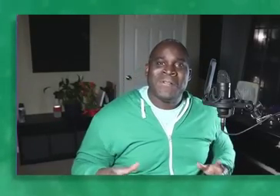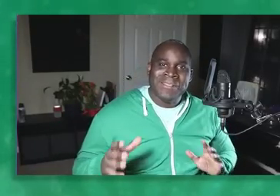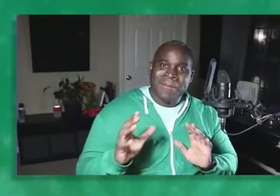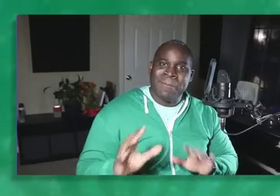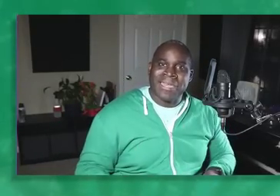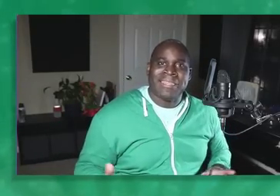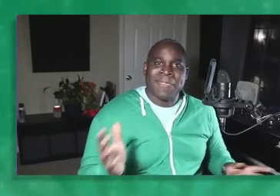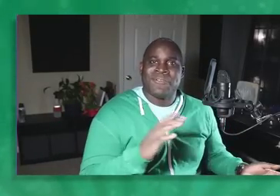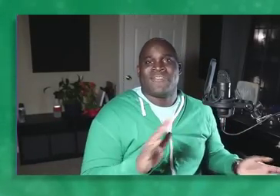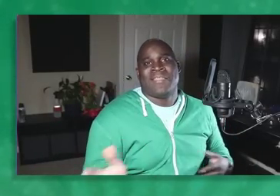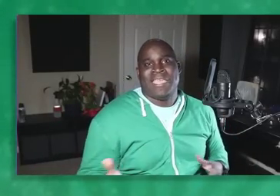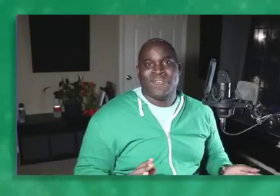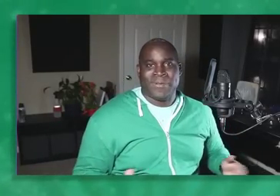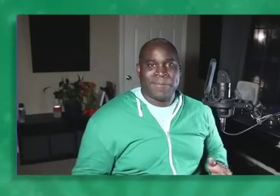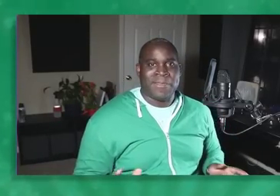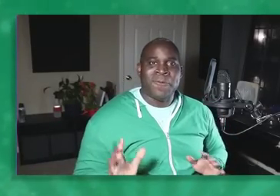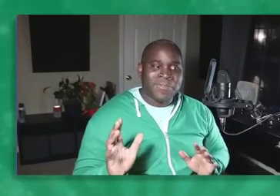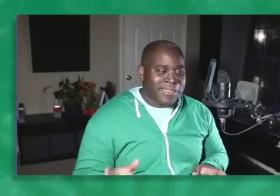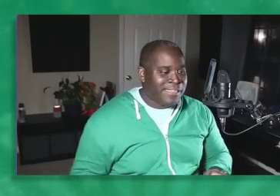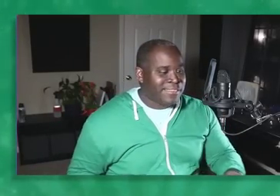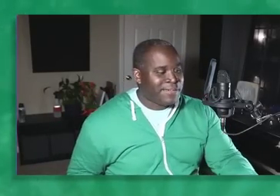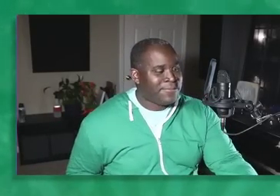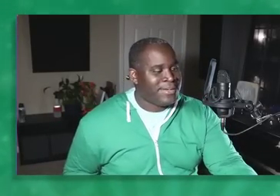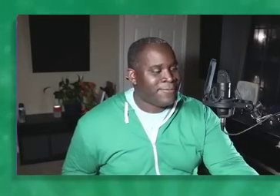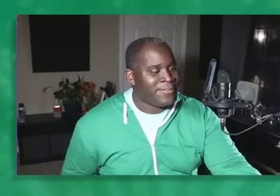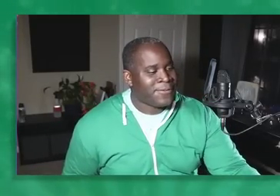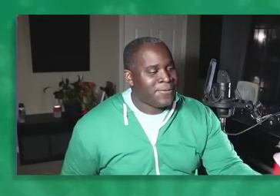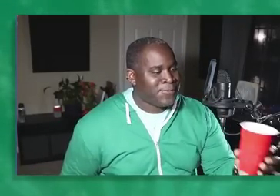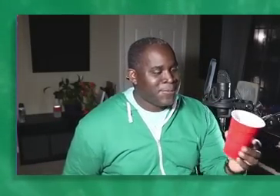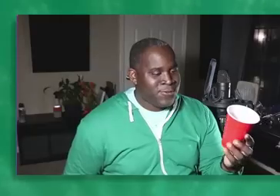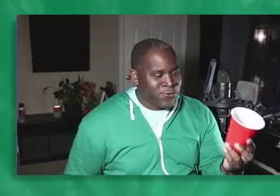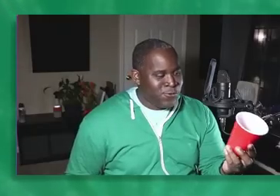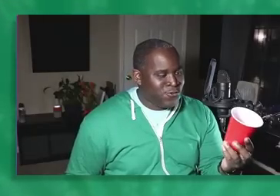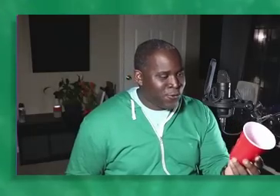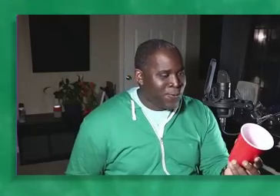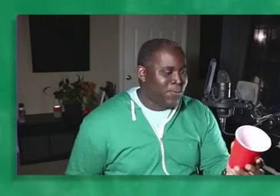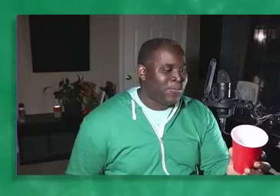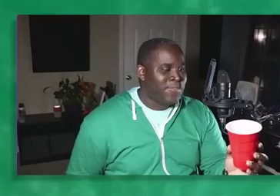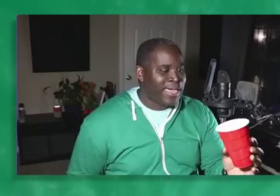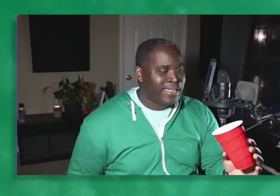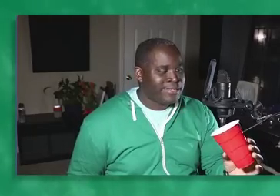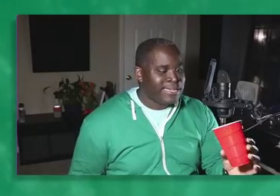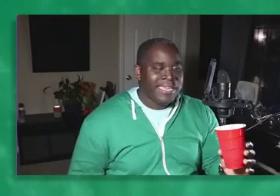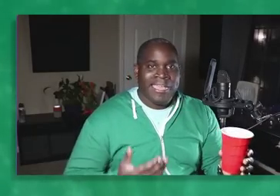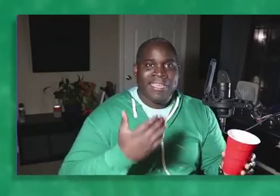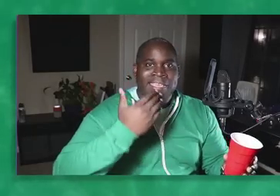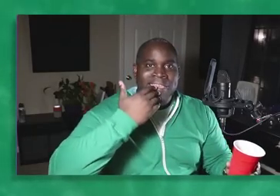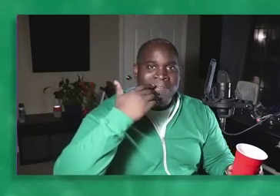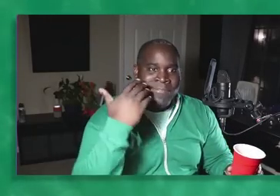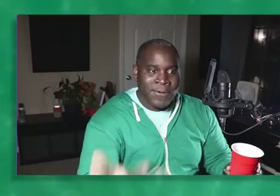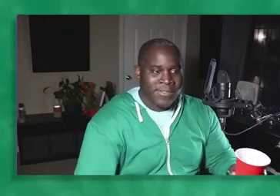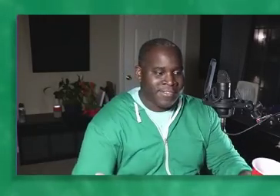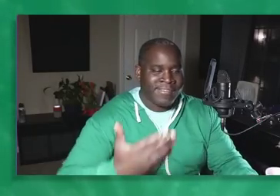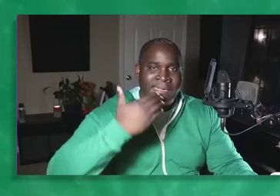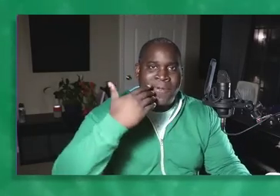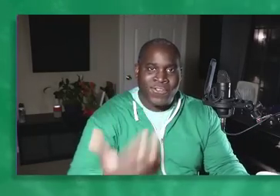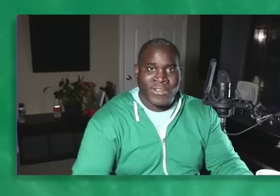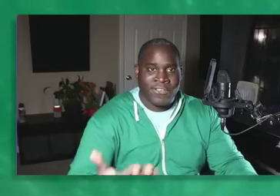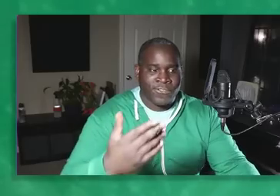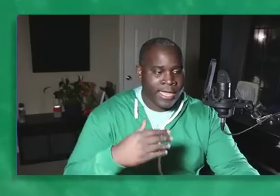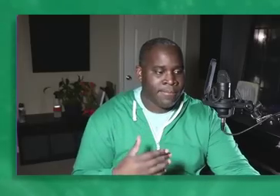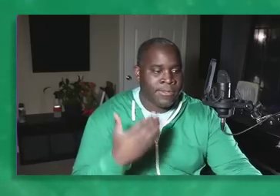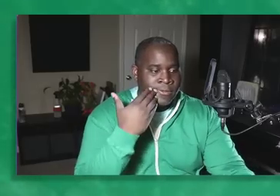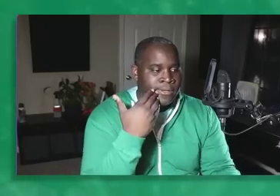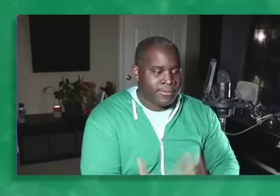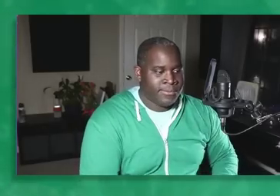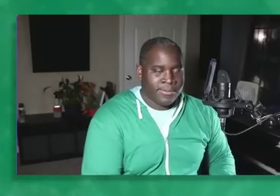all body language selling each one of them, and hopefully it's enough of a difference to show that even though it's the same motion